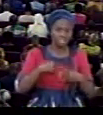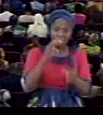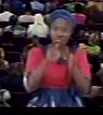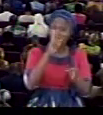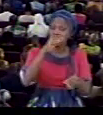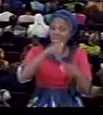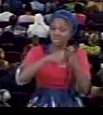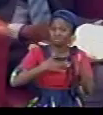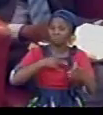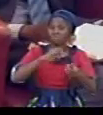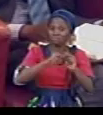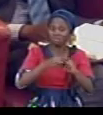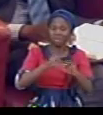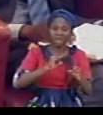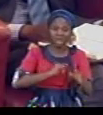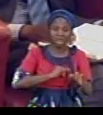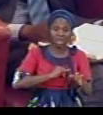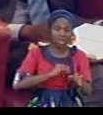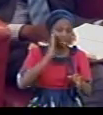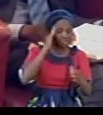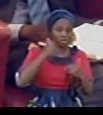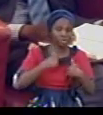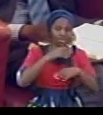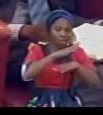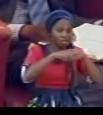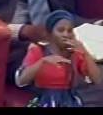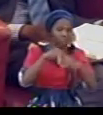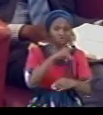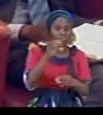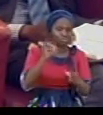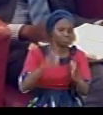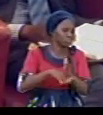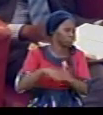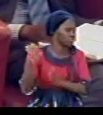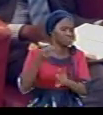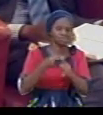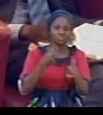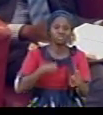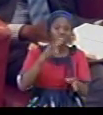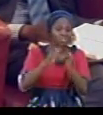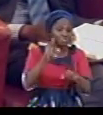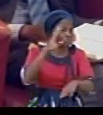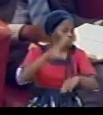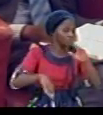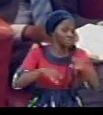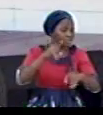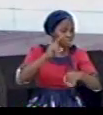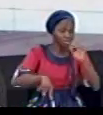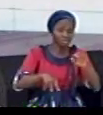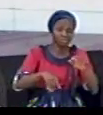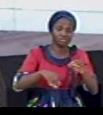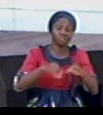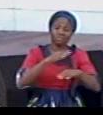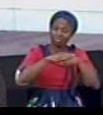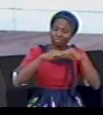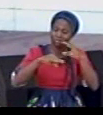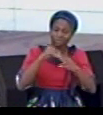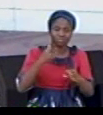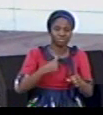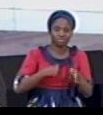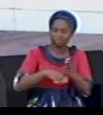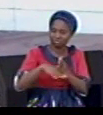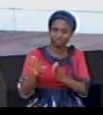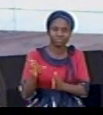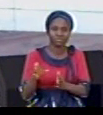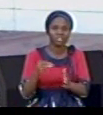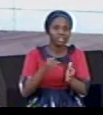have comforted you. Get away from me. If you cannot comfort me, then stop talking. It was back and forth